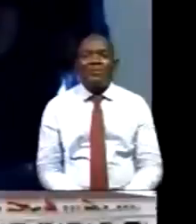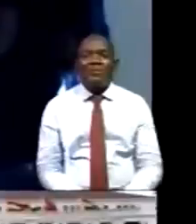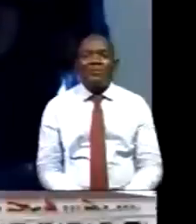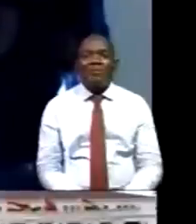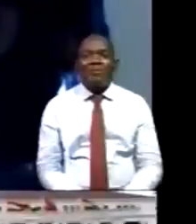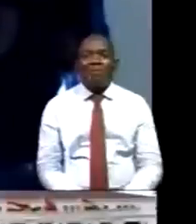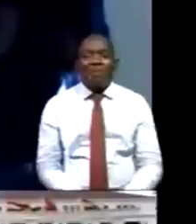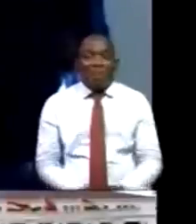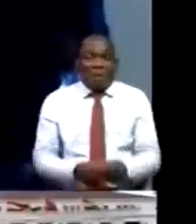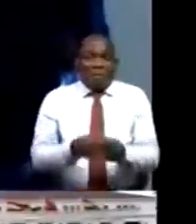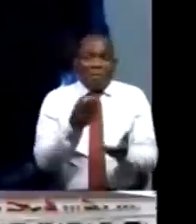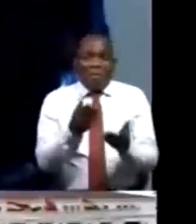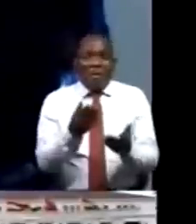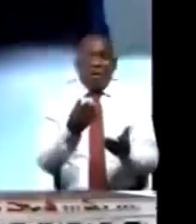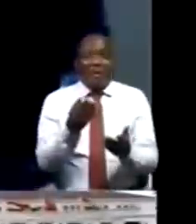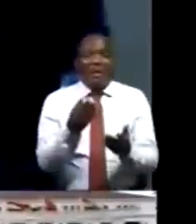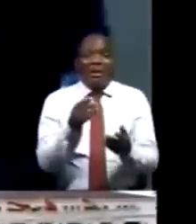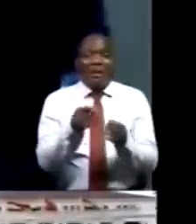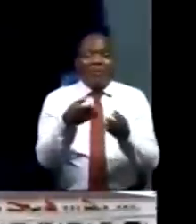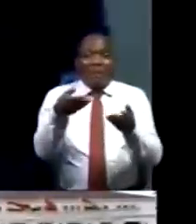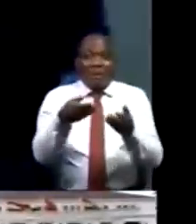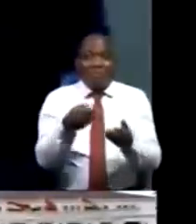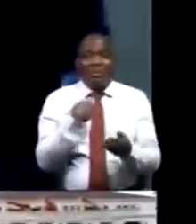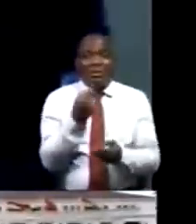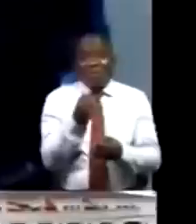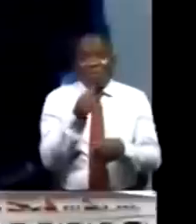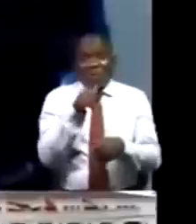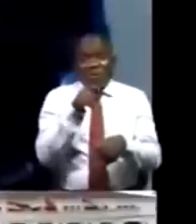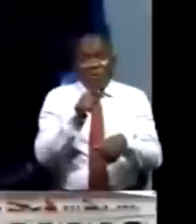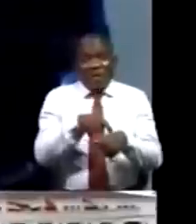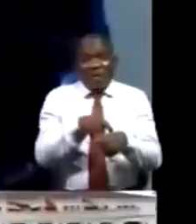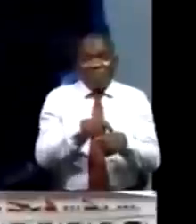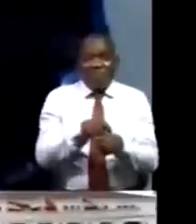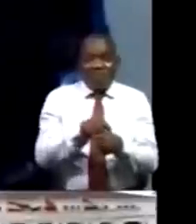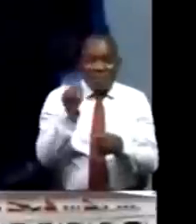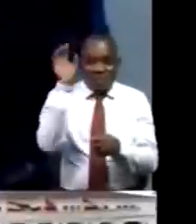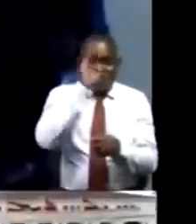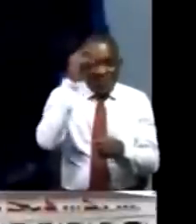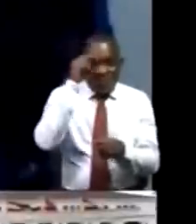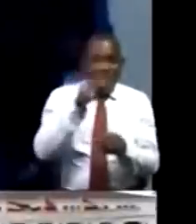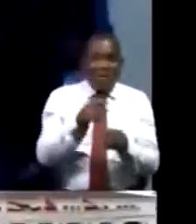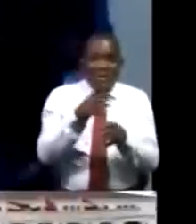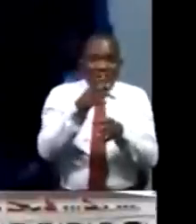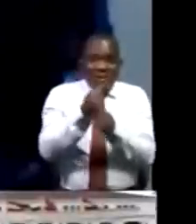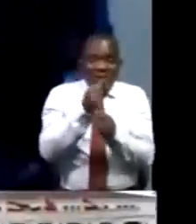if I may be given a little time to pick up the summary sheets, I'll take them one by one.